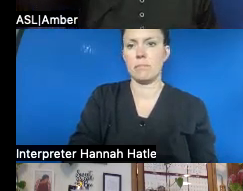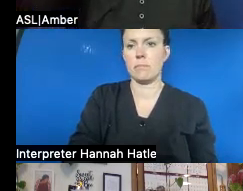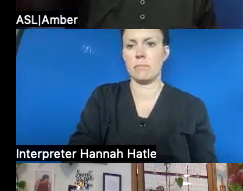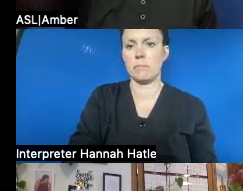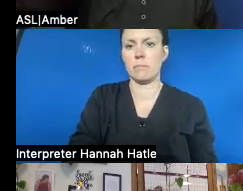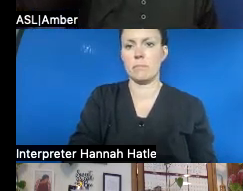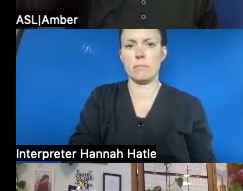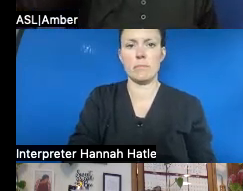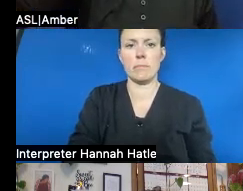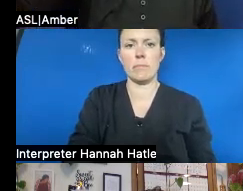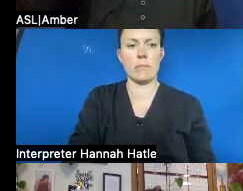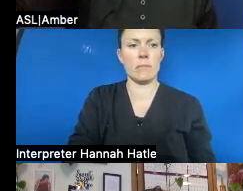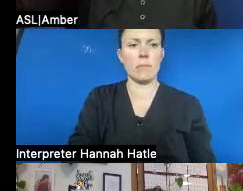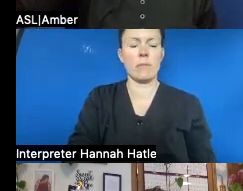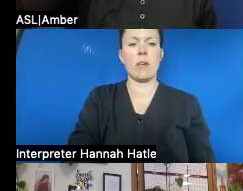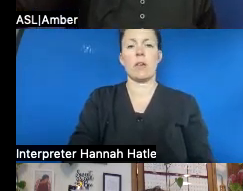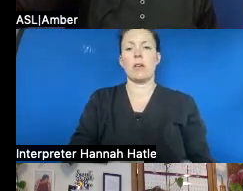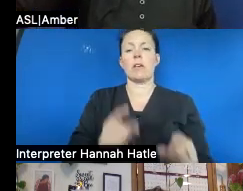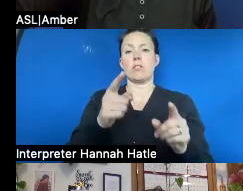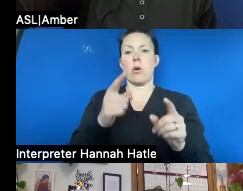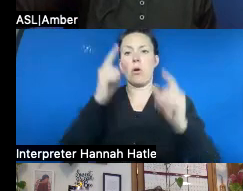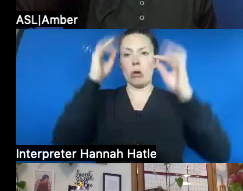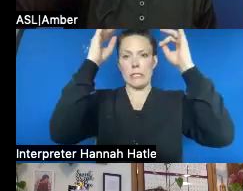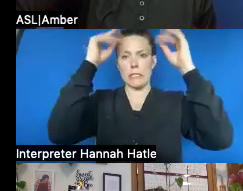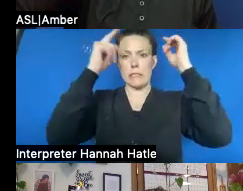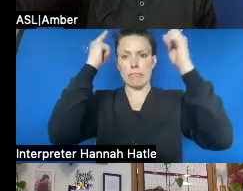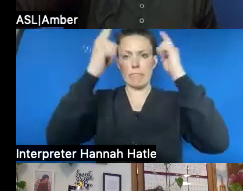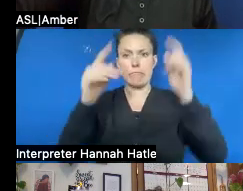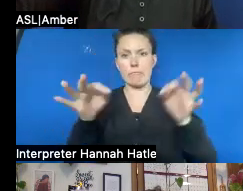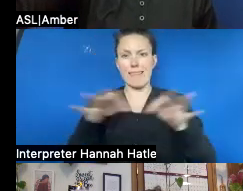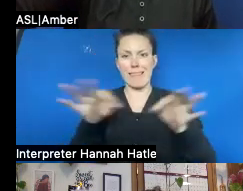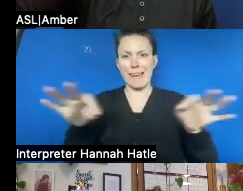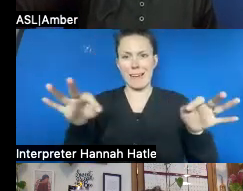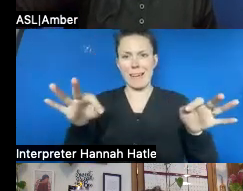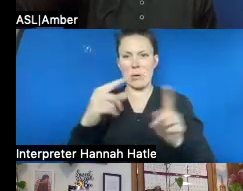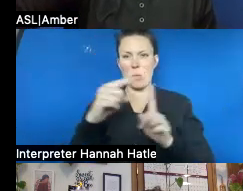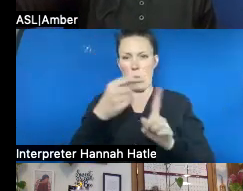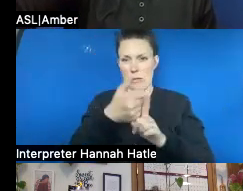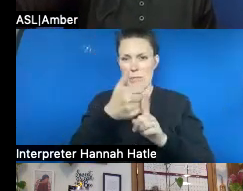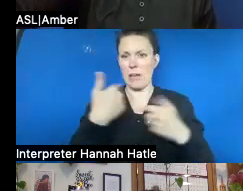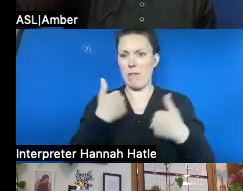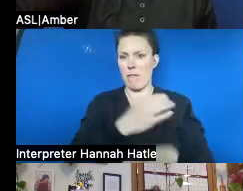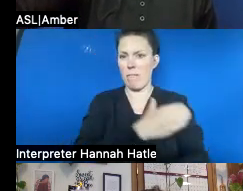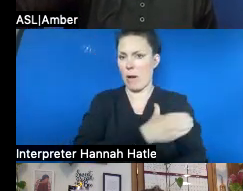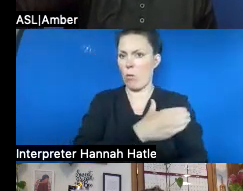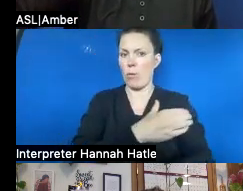So be thinking about language, you know, our words are very powerful, right?